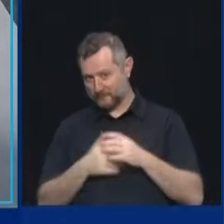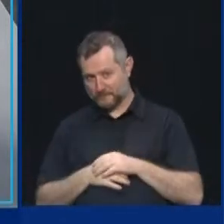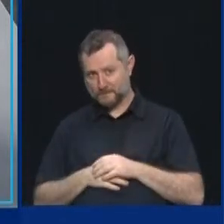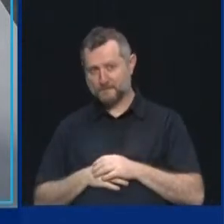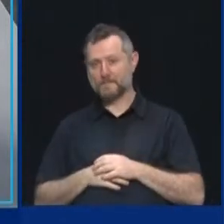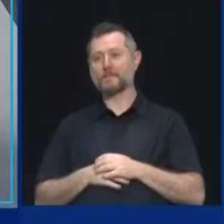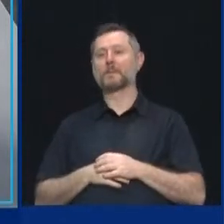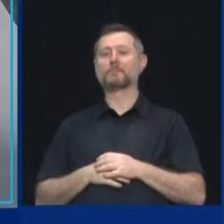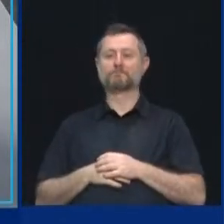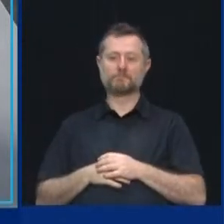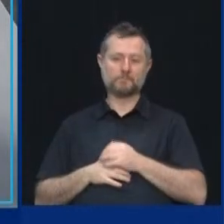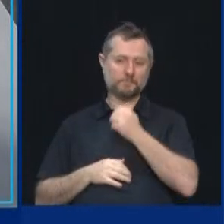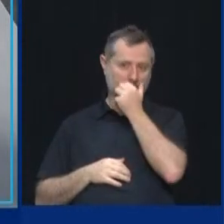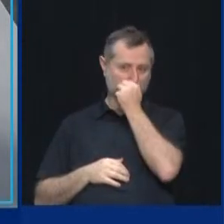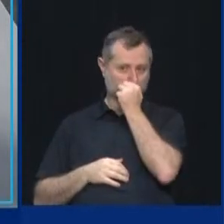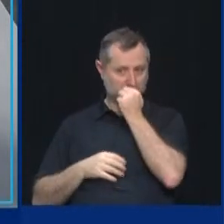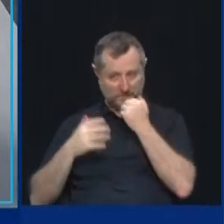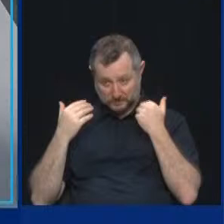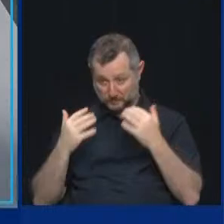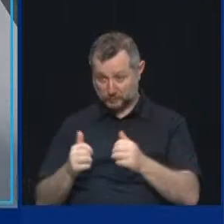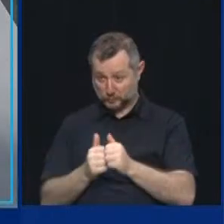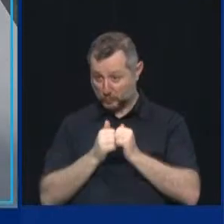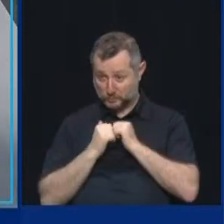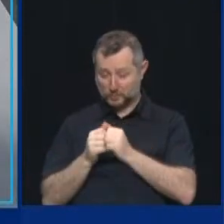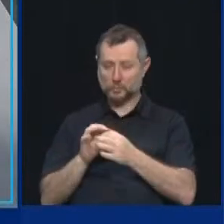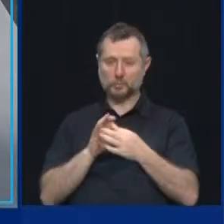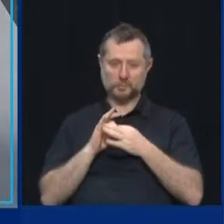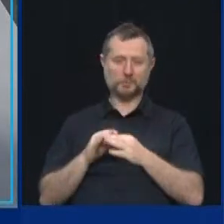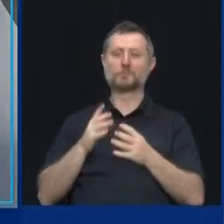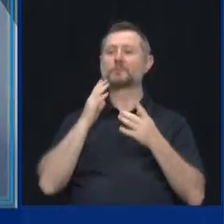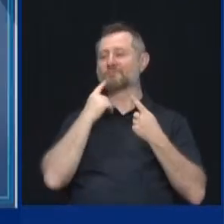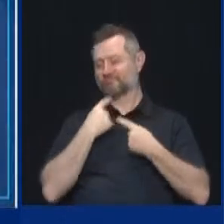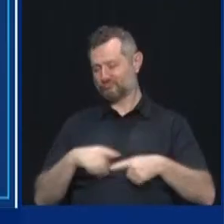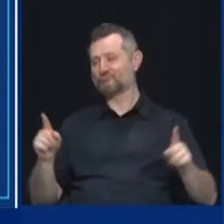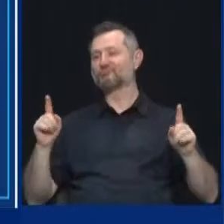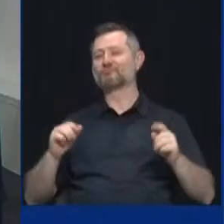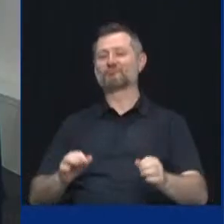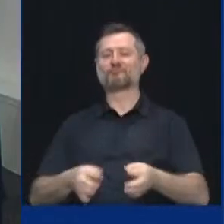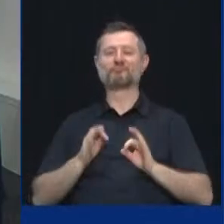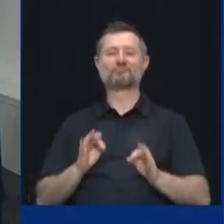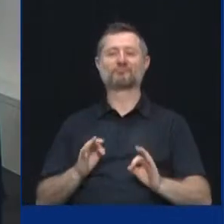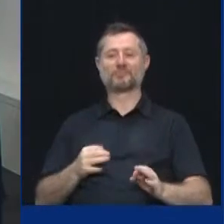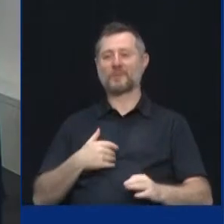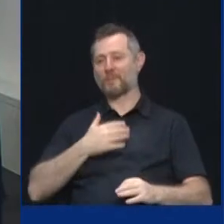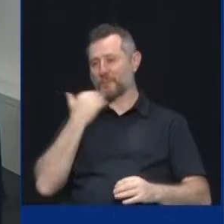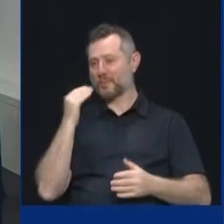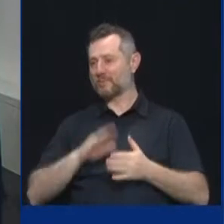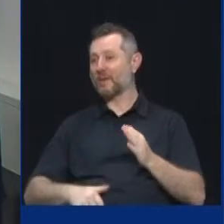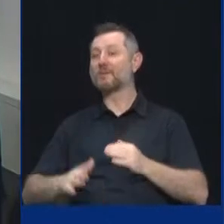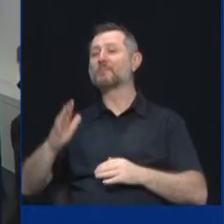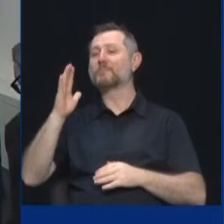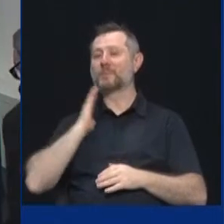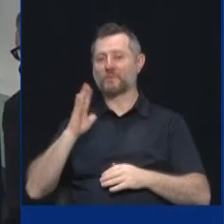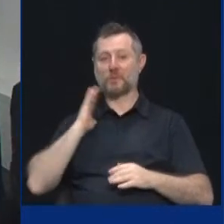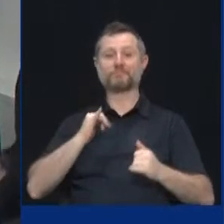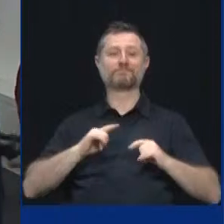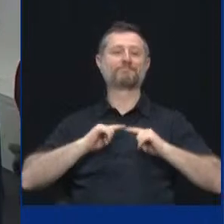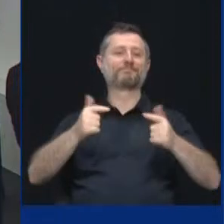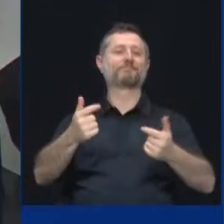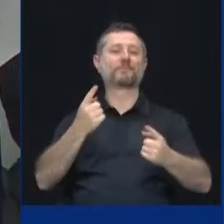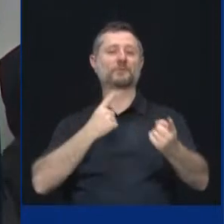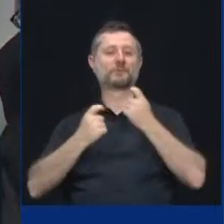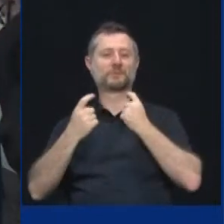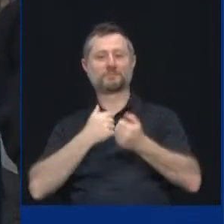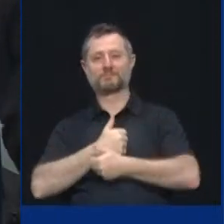We do it when we do it together, and we will. And we're going to be better than ever. Questions? Governor, on